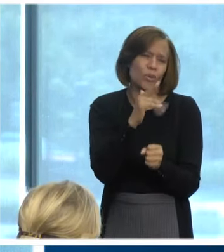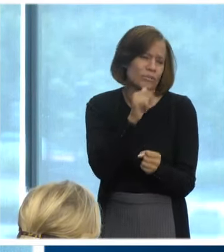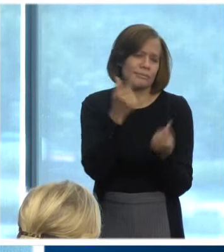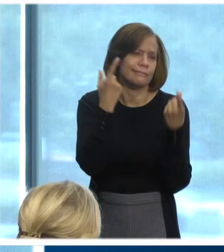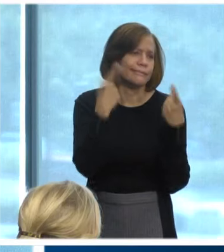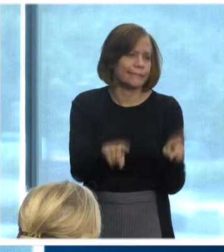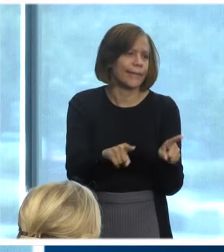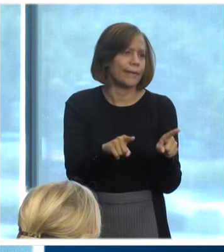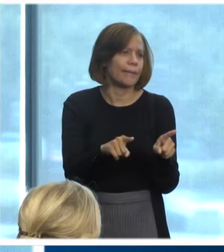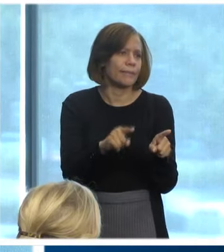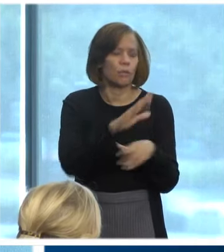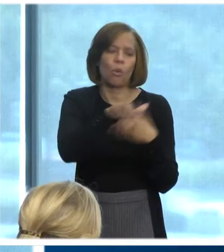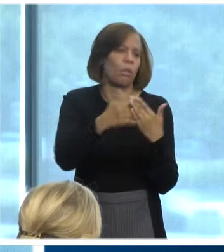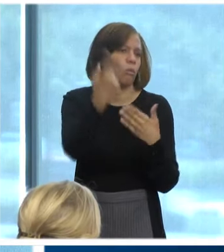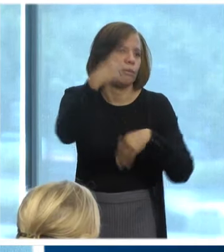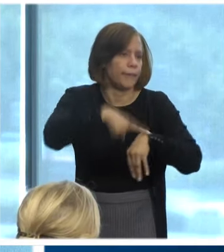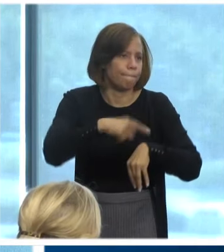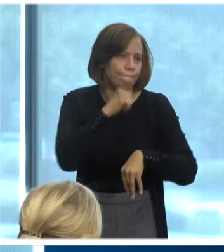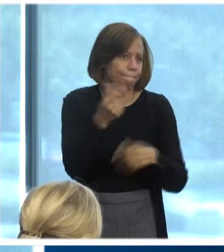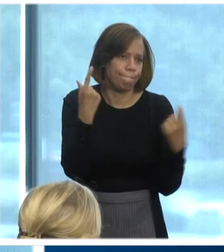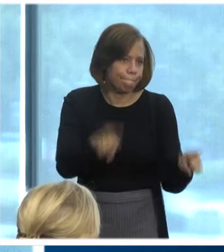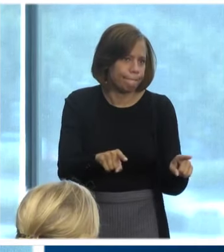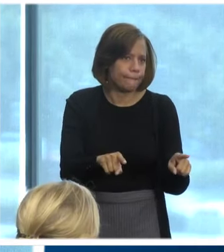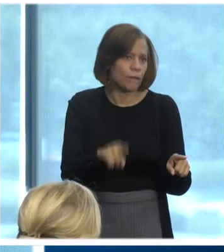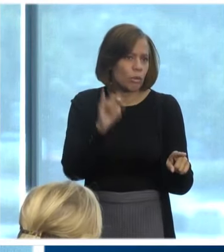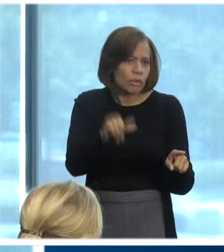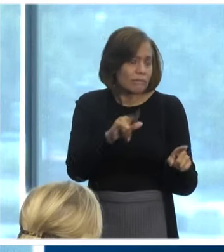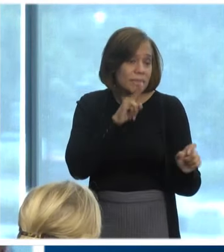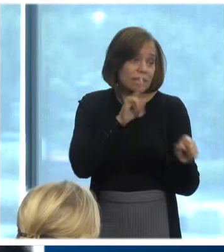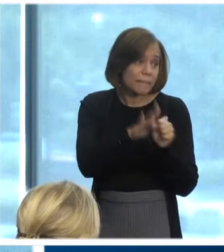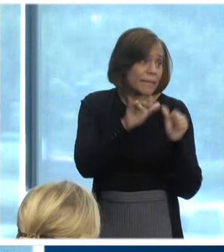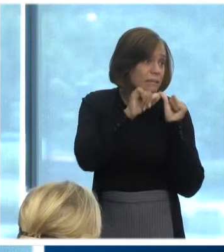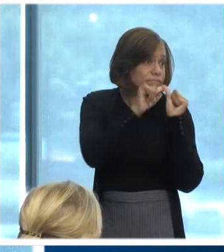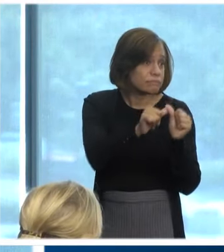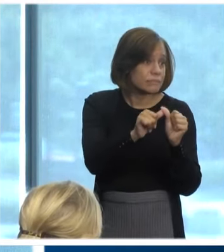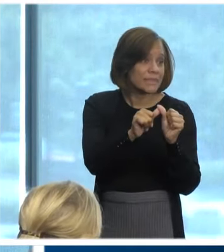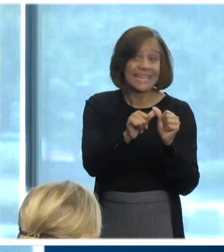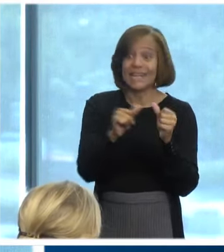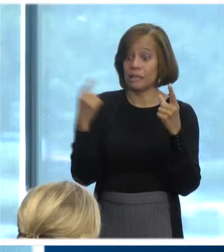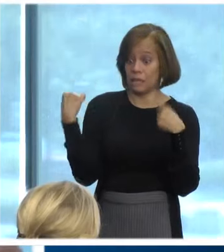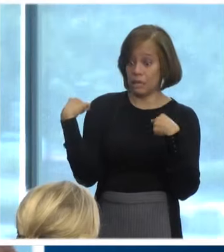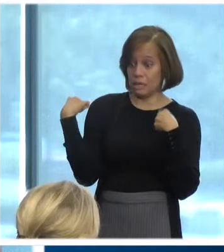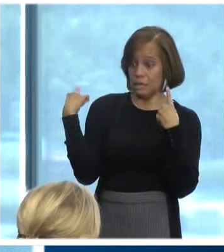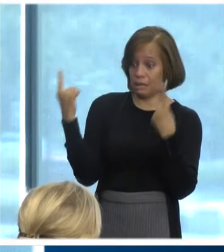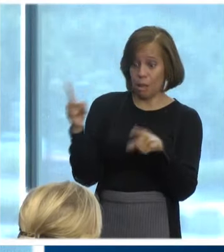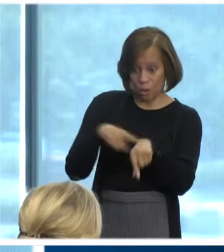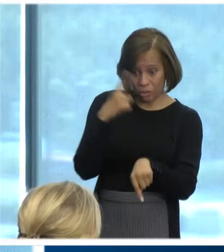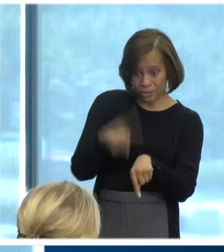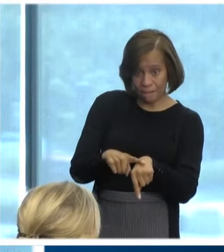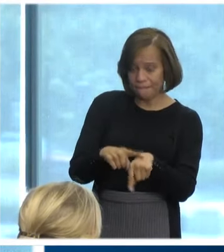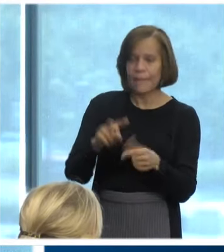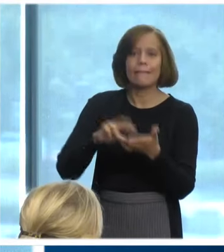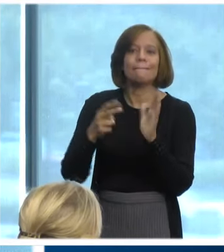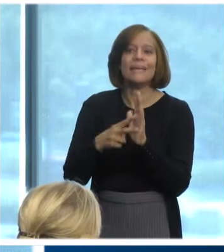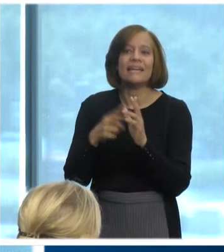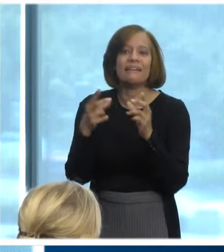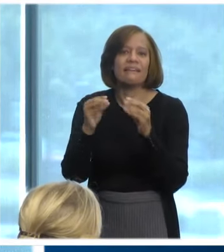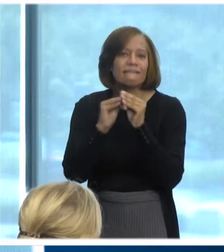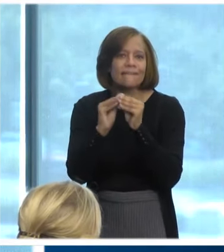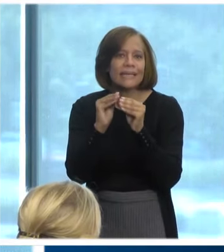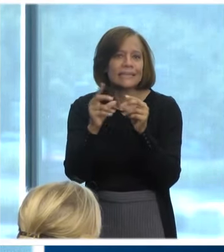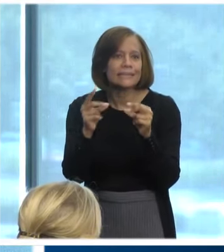happen all at once, that we're going to have to stay committed to this. We didn't get here overnight. We're not going to fix this overnight. But I'm going to